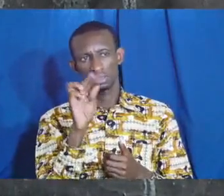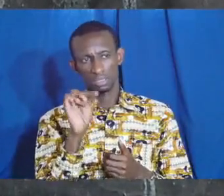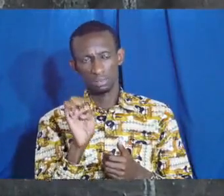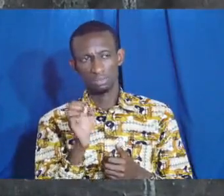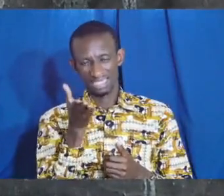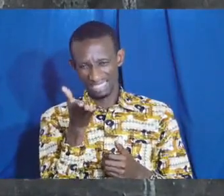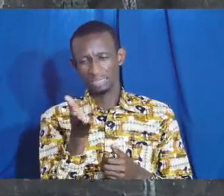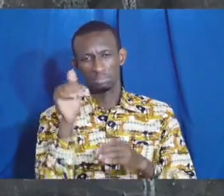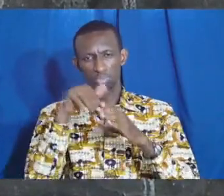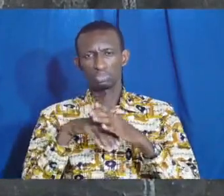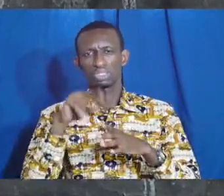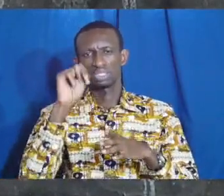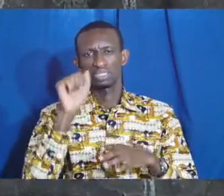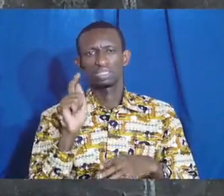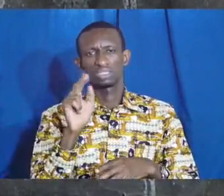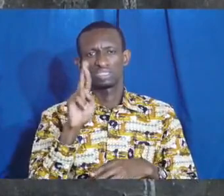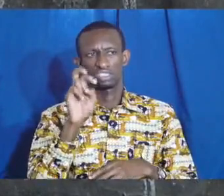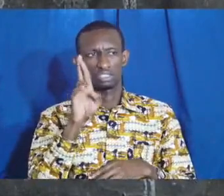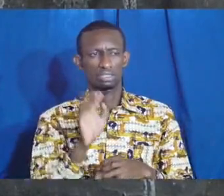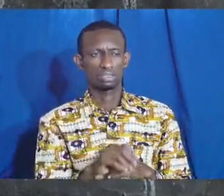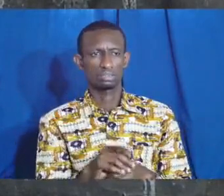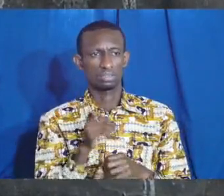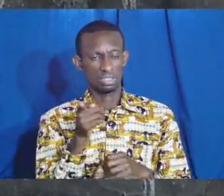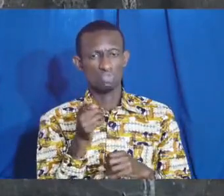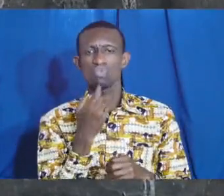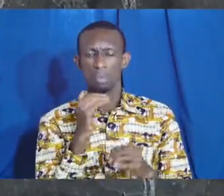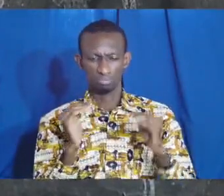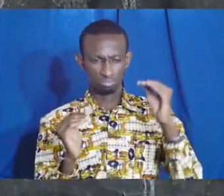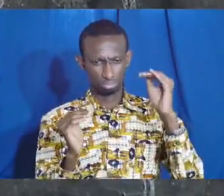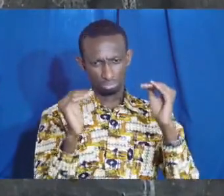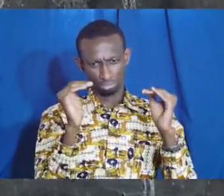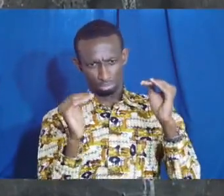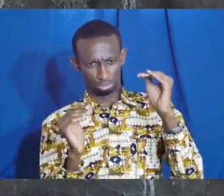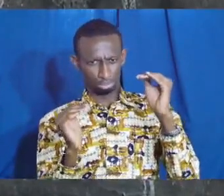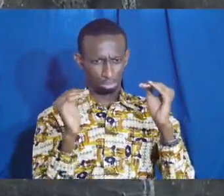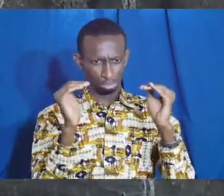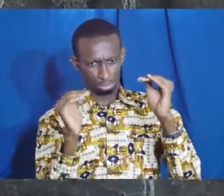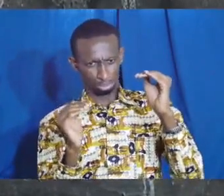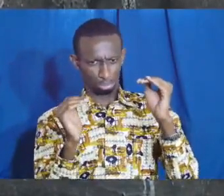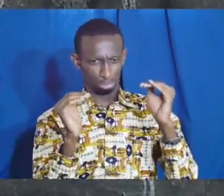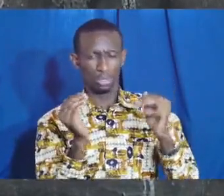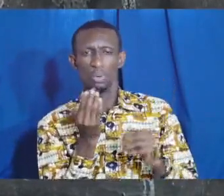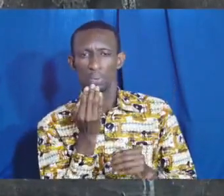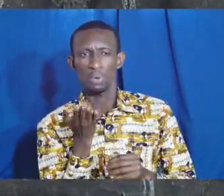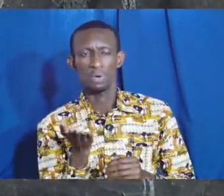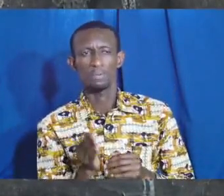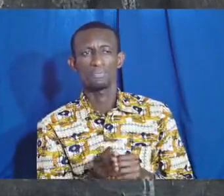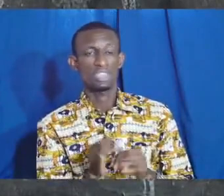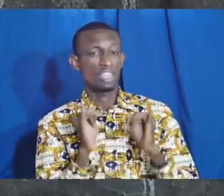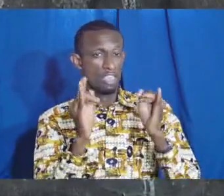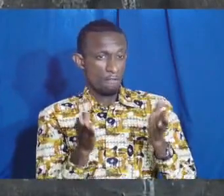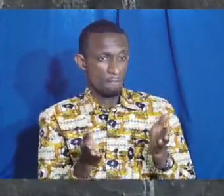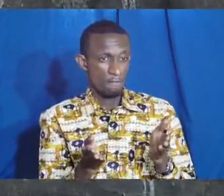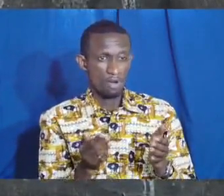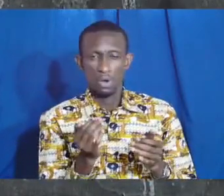does by all means to do what we call homeostasis, to balance the body temperature, regardless of external factors. However much the external